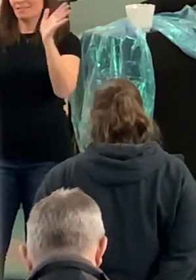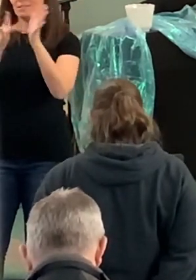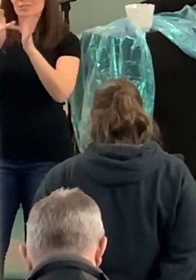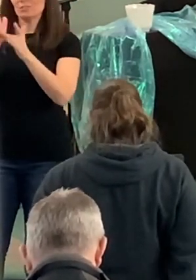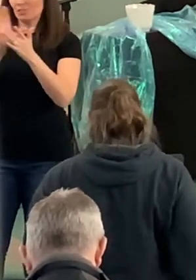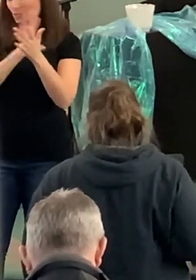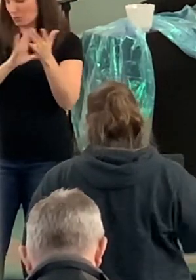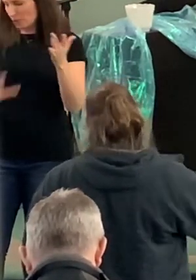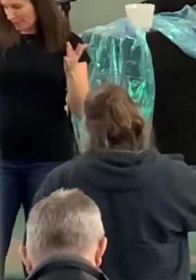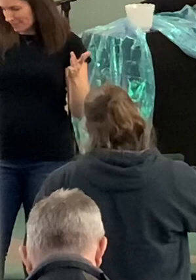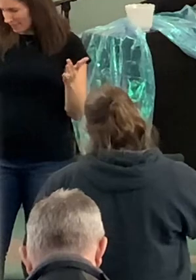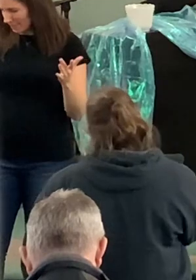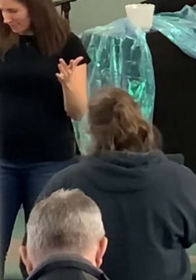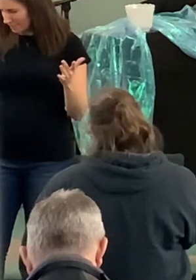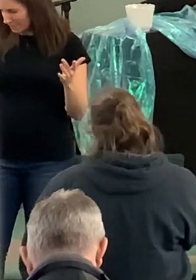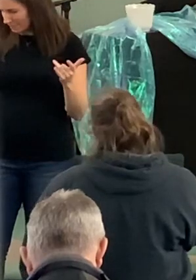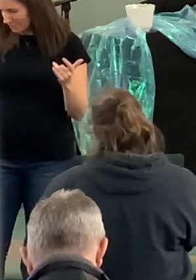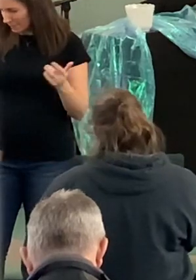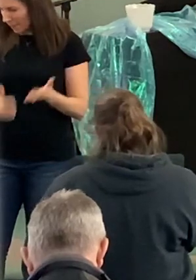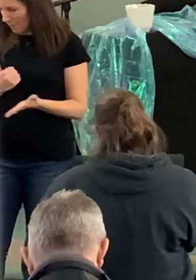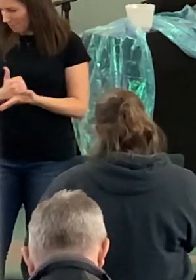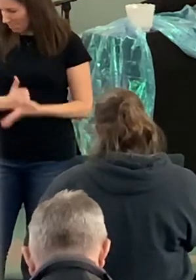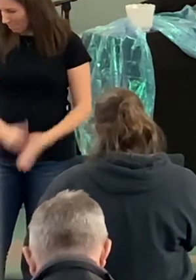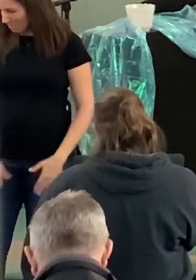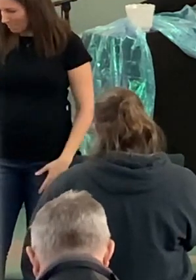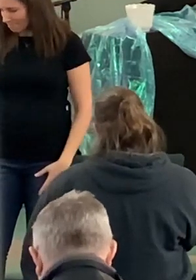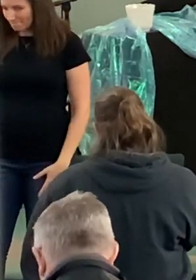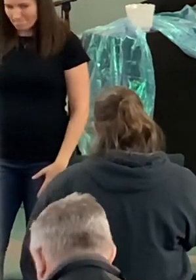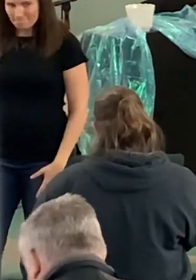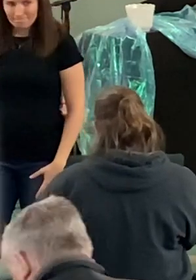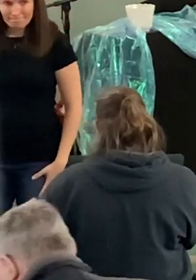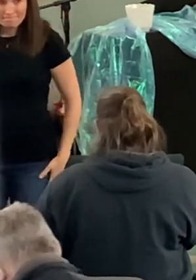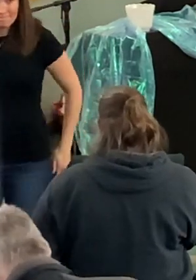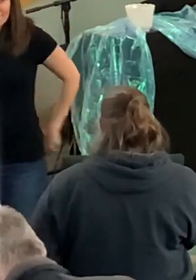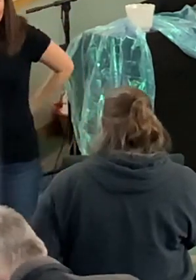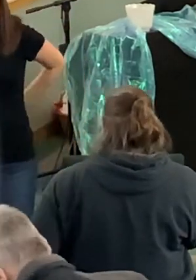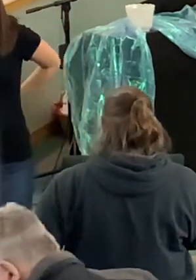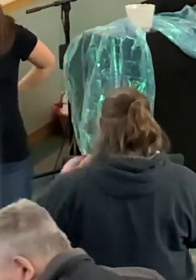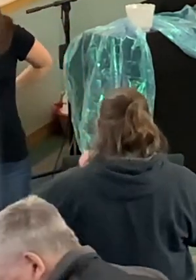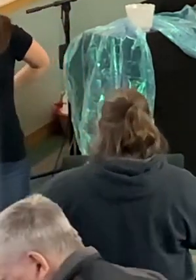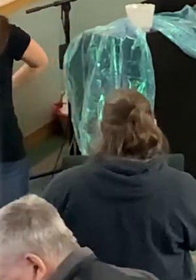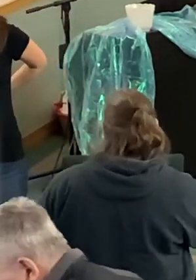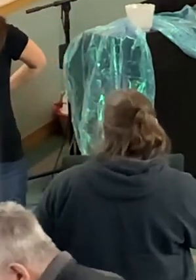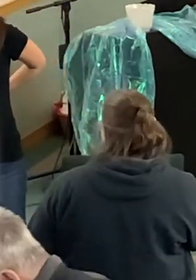Jesus Christ. Amen. Dismissed.